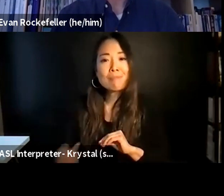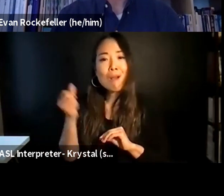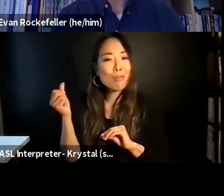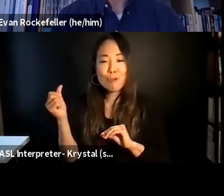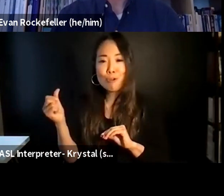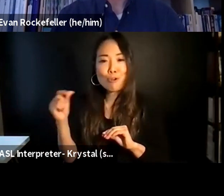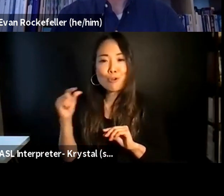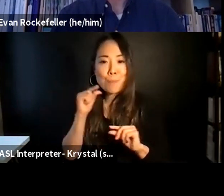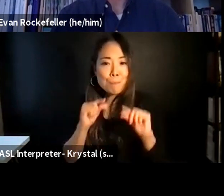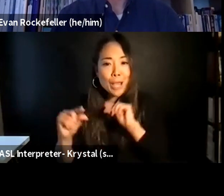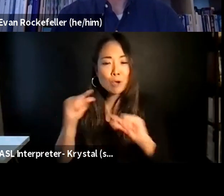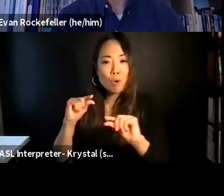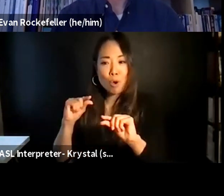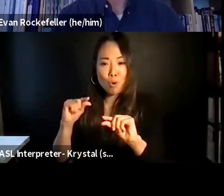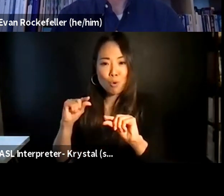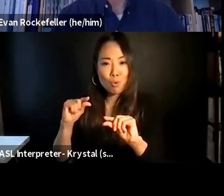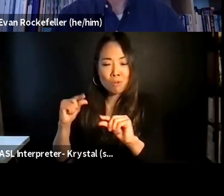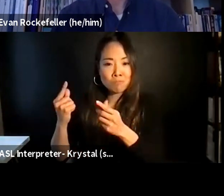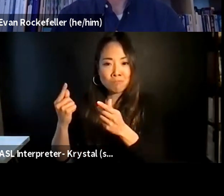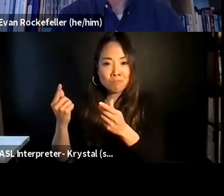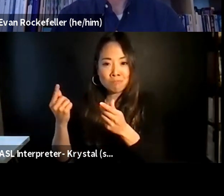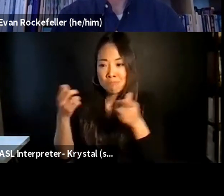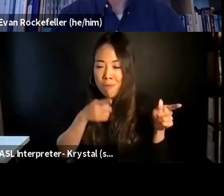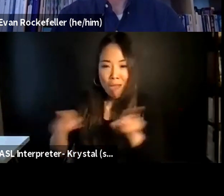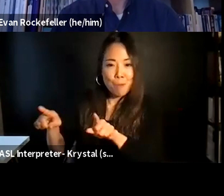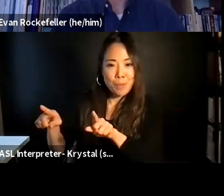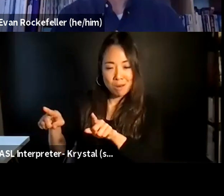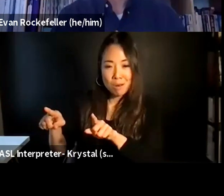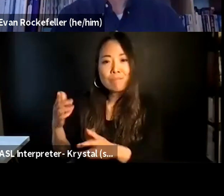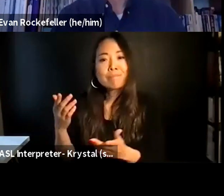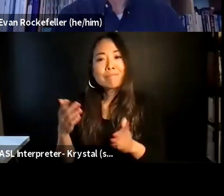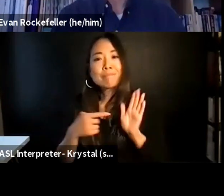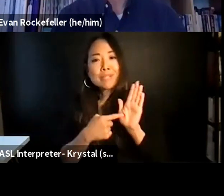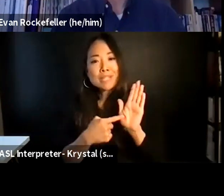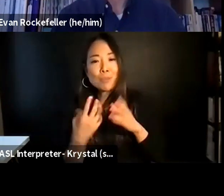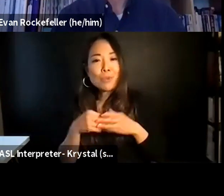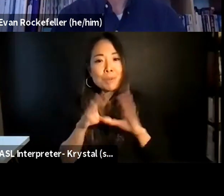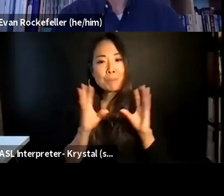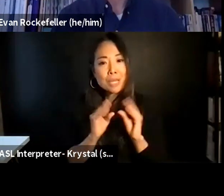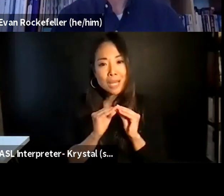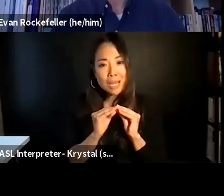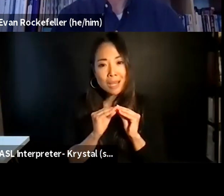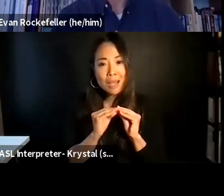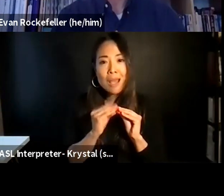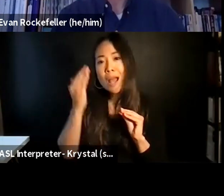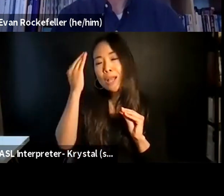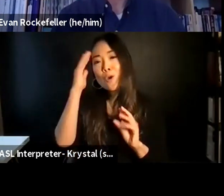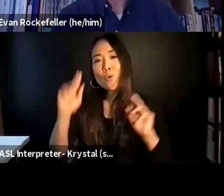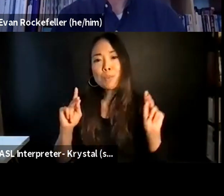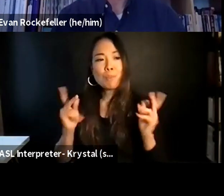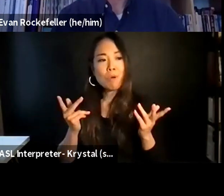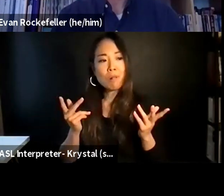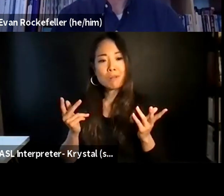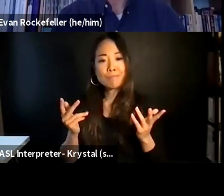other, like being in a meeting and knowing that people are discounting you or aren't listening to you much as they're listening to other people, because